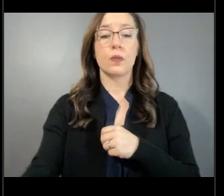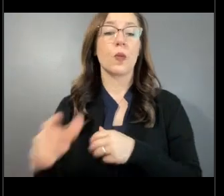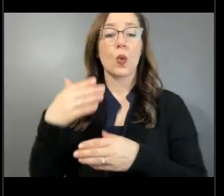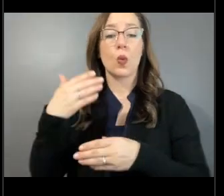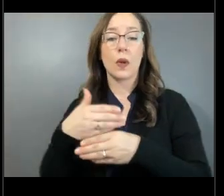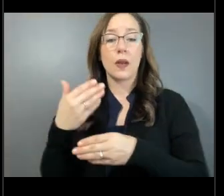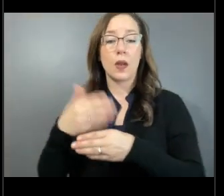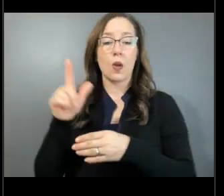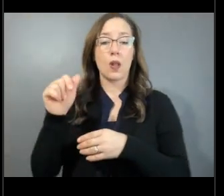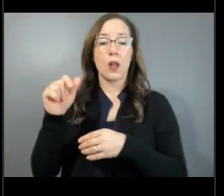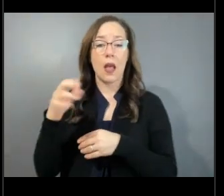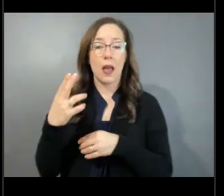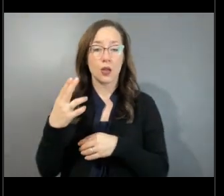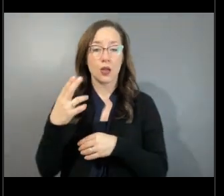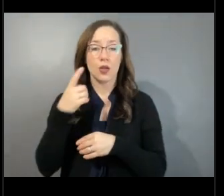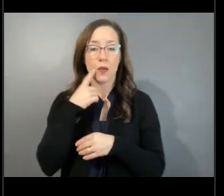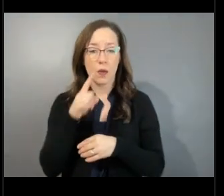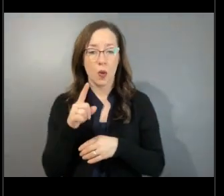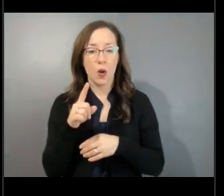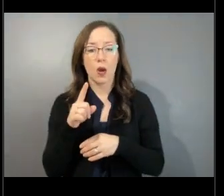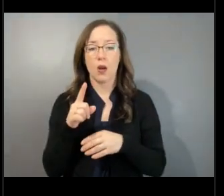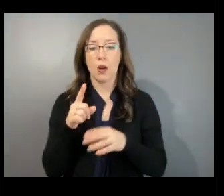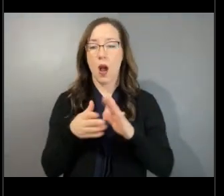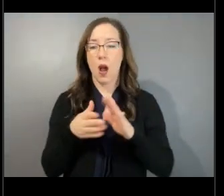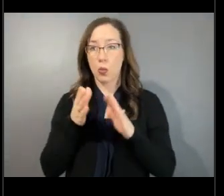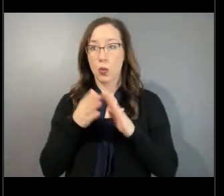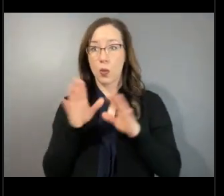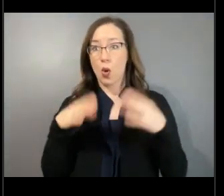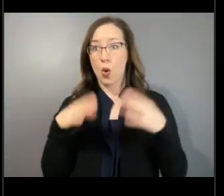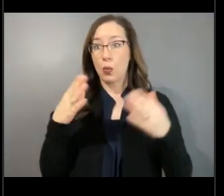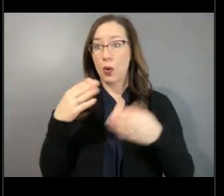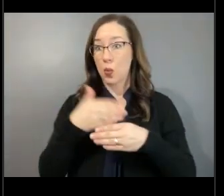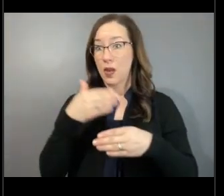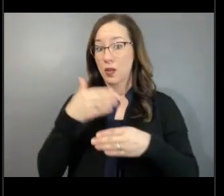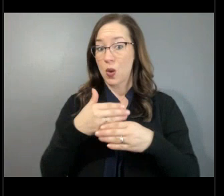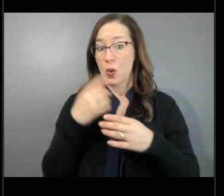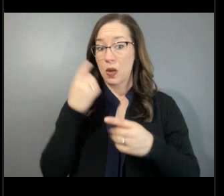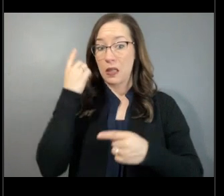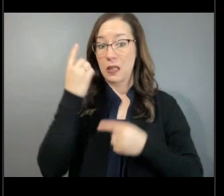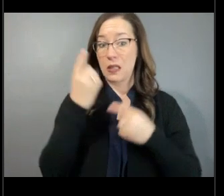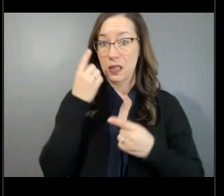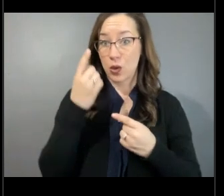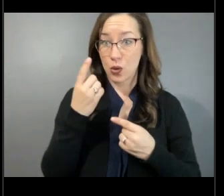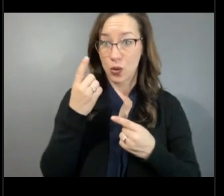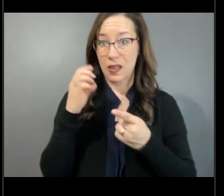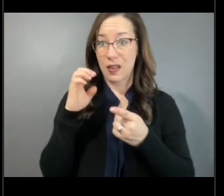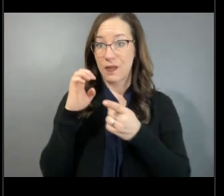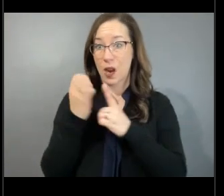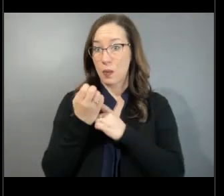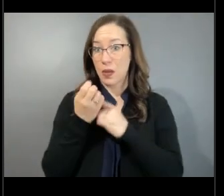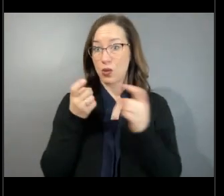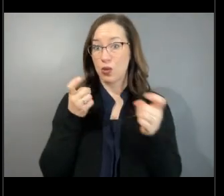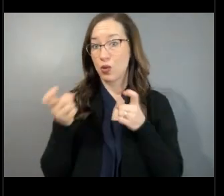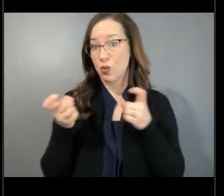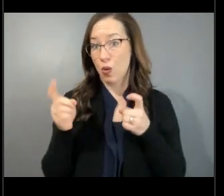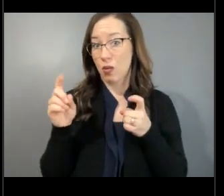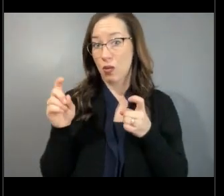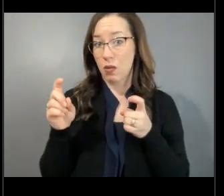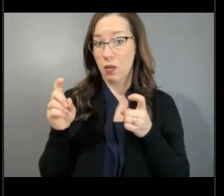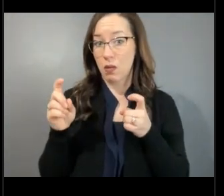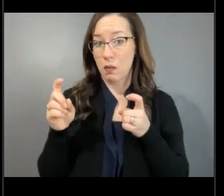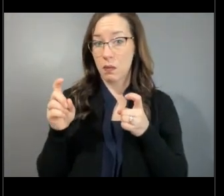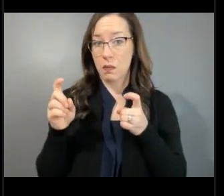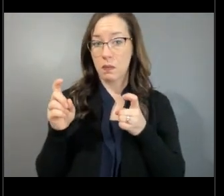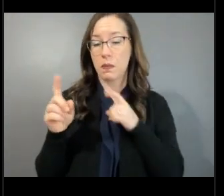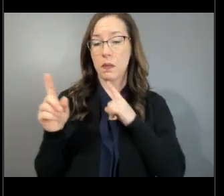an operable or openable window considered an environmental control? And